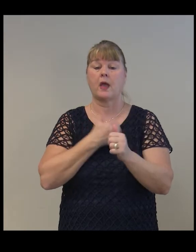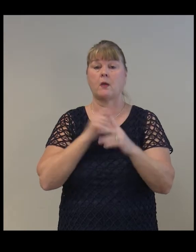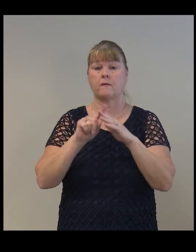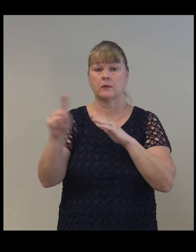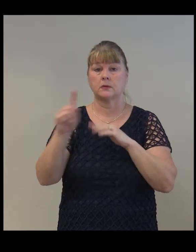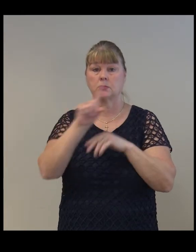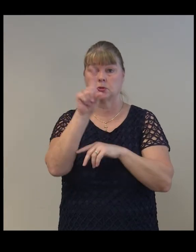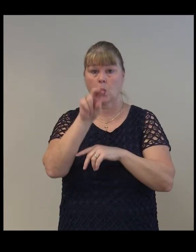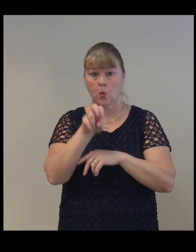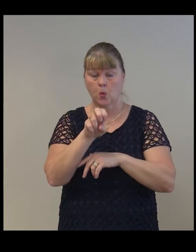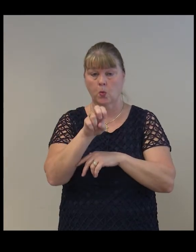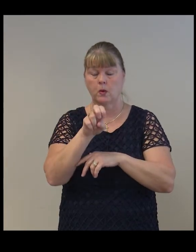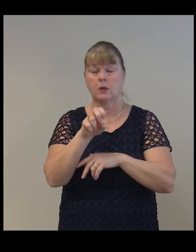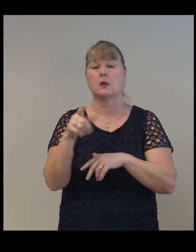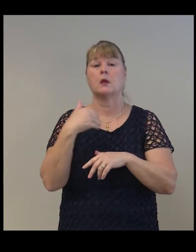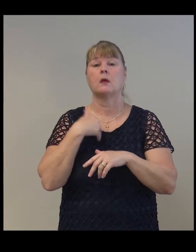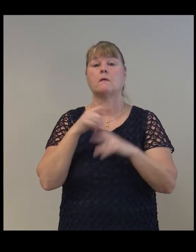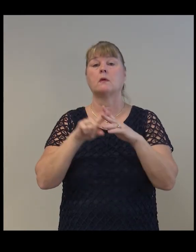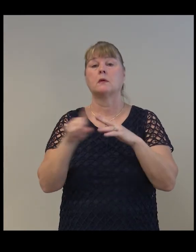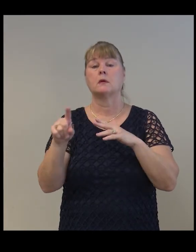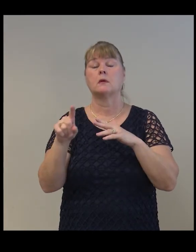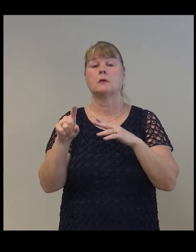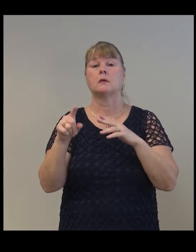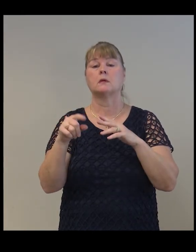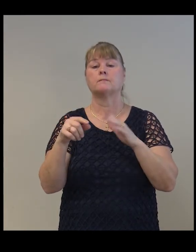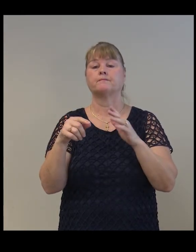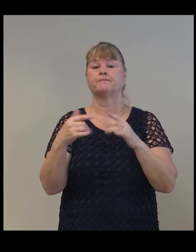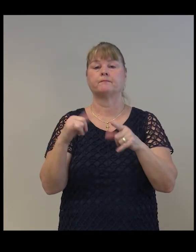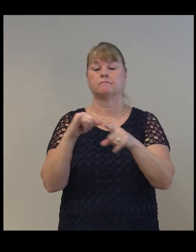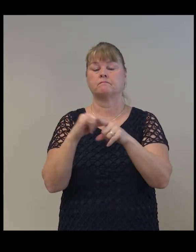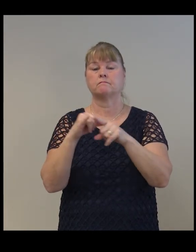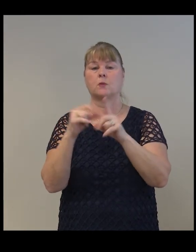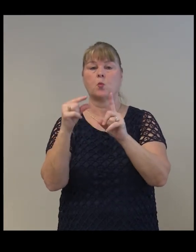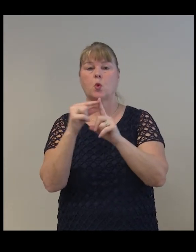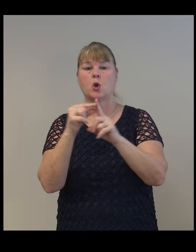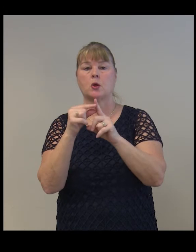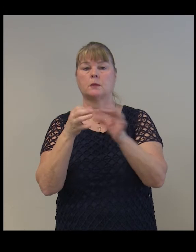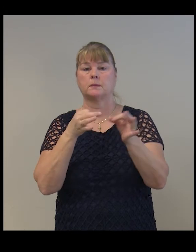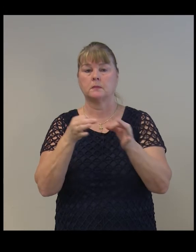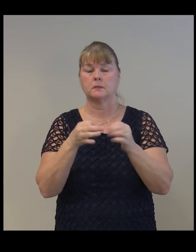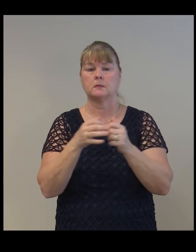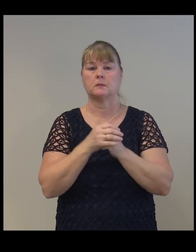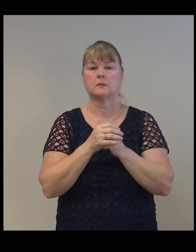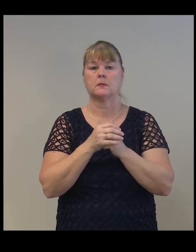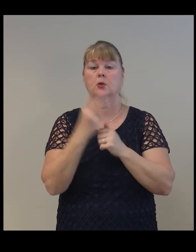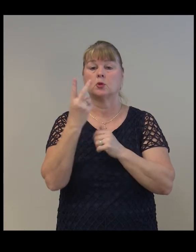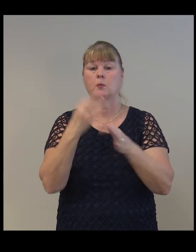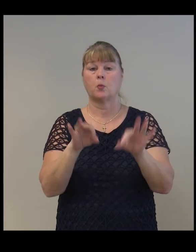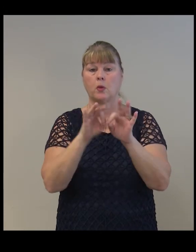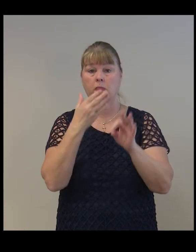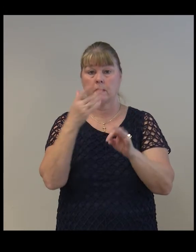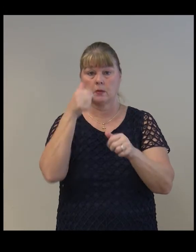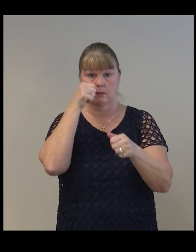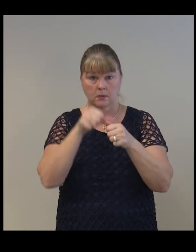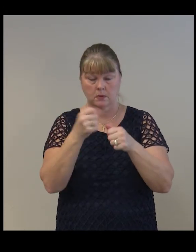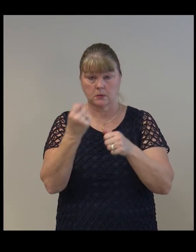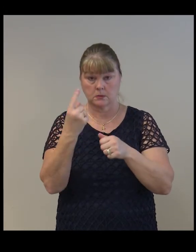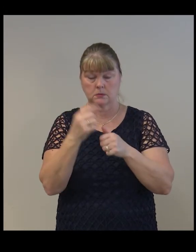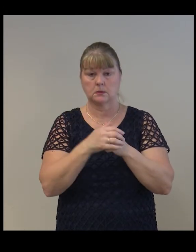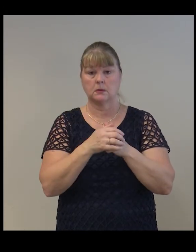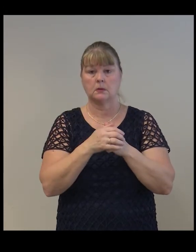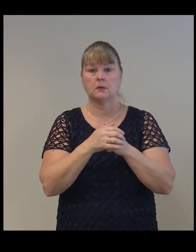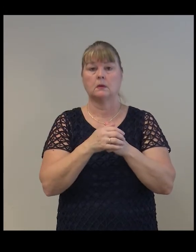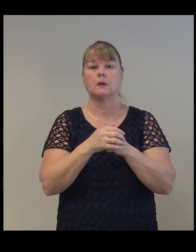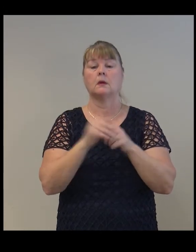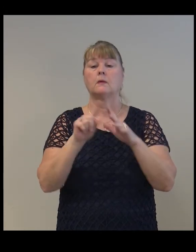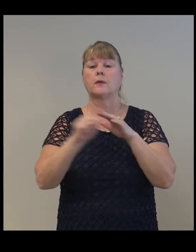With our evacuation zones comes evacuation terminology. 2 important things for you to understand.